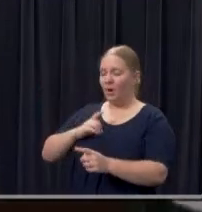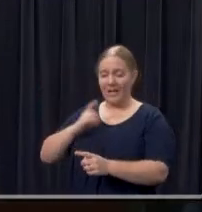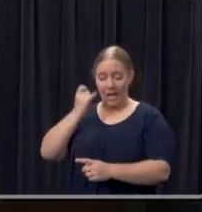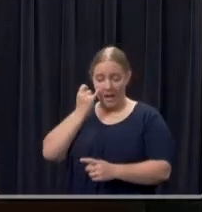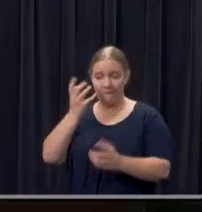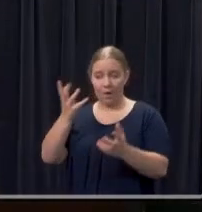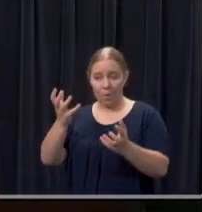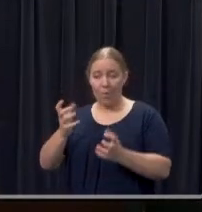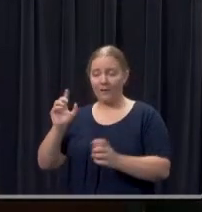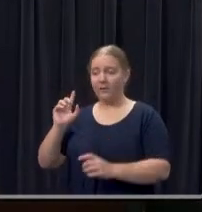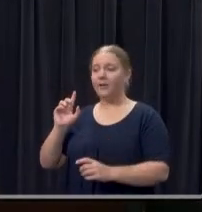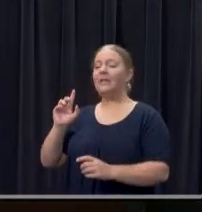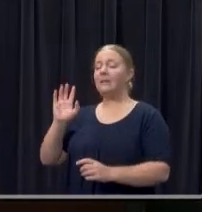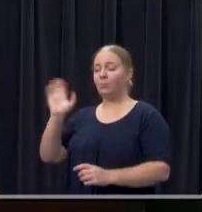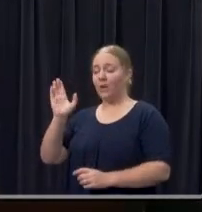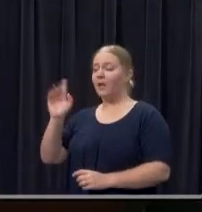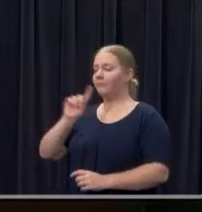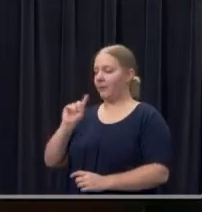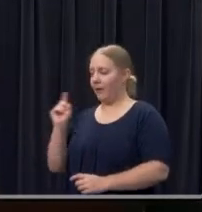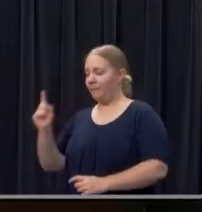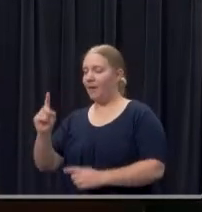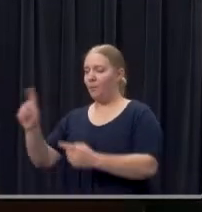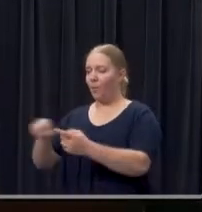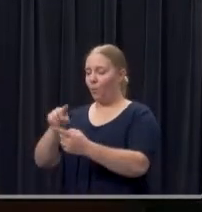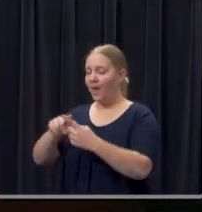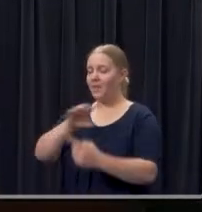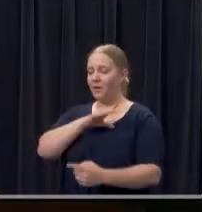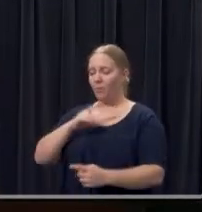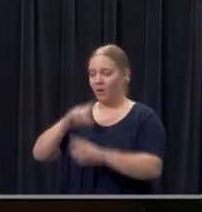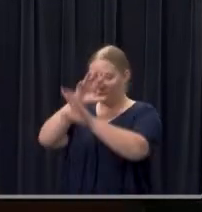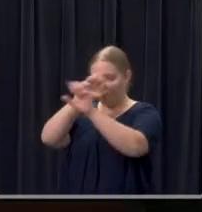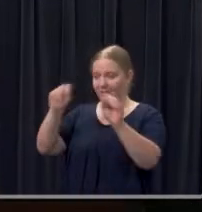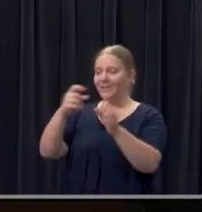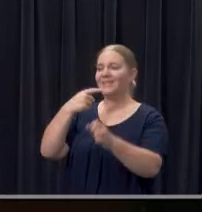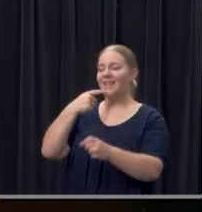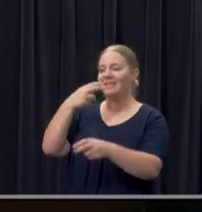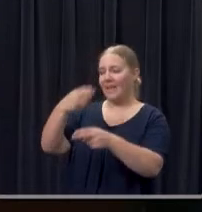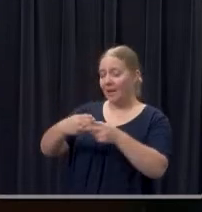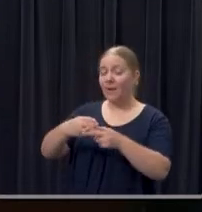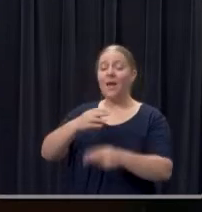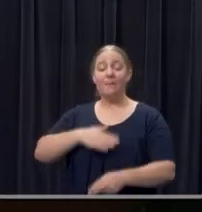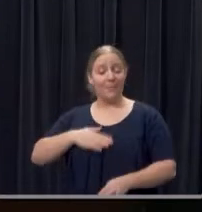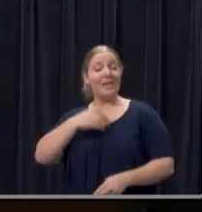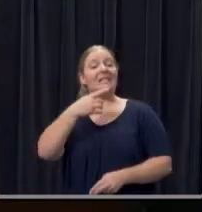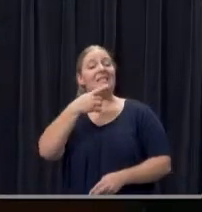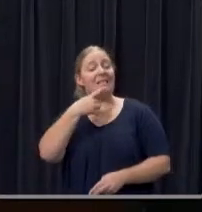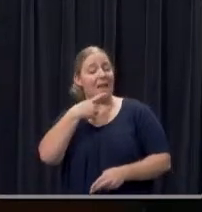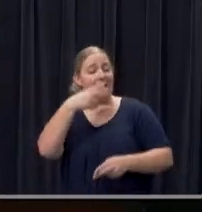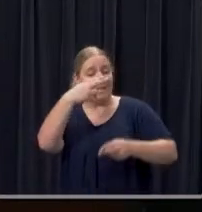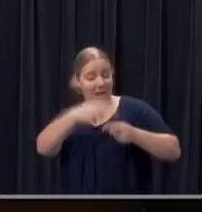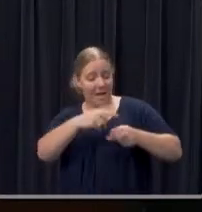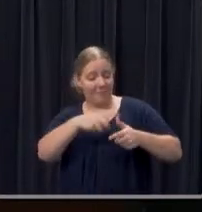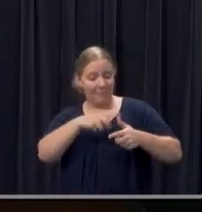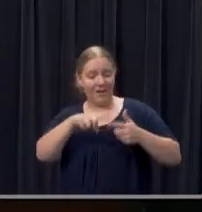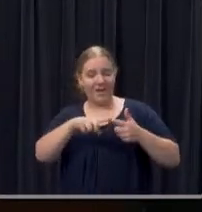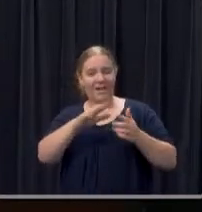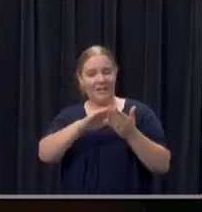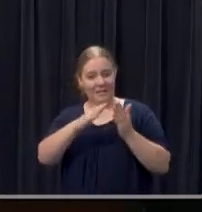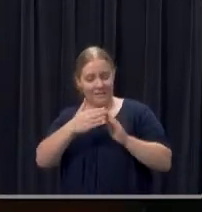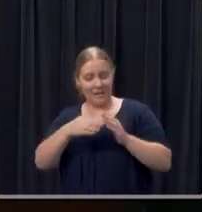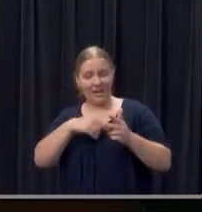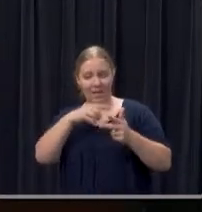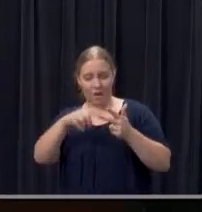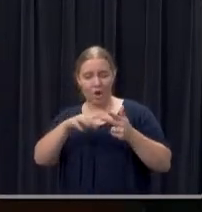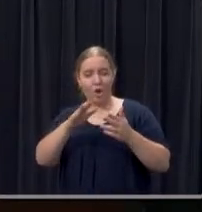when requested by the board president. When beginning your address to the board, we ask that you please state the name, the city where you live, and what schools